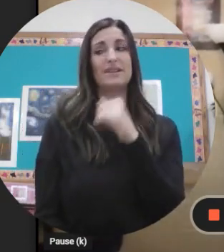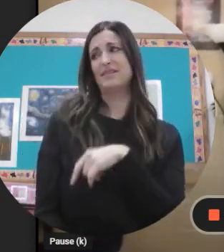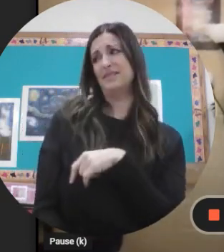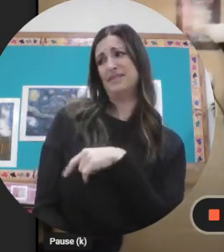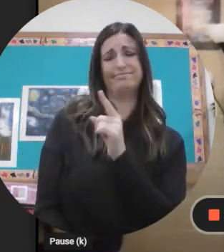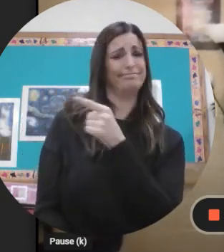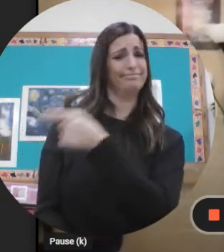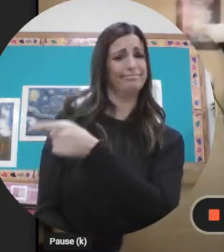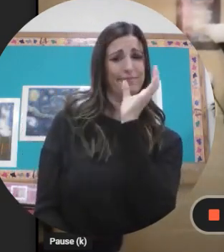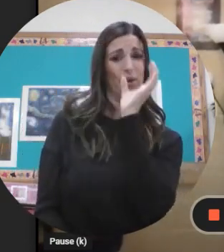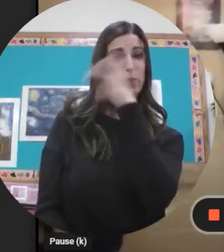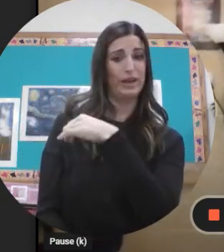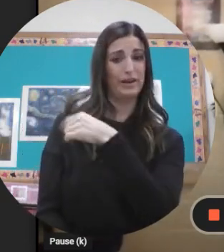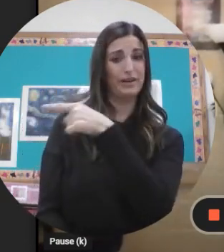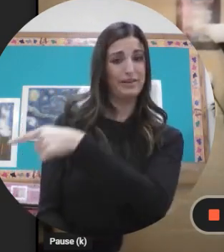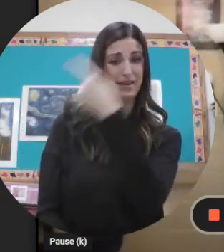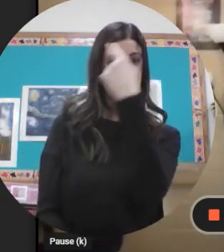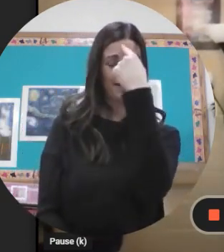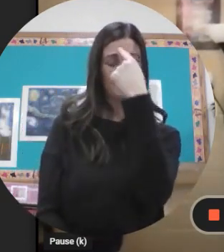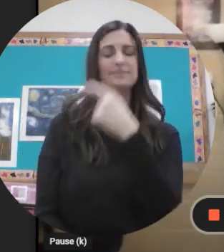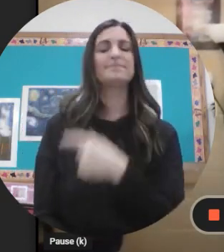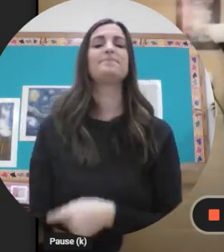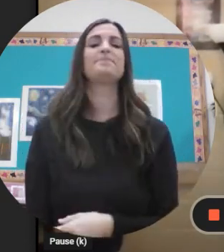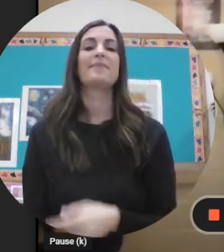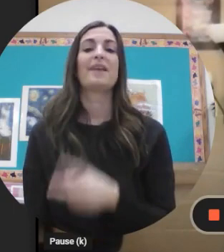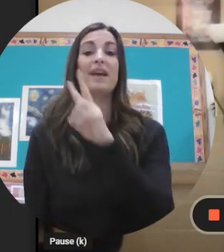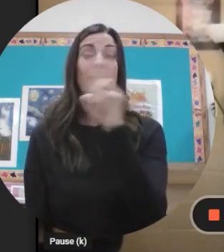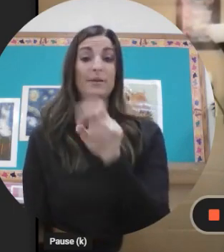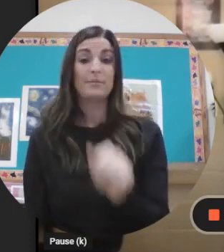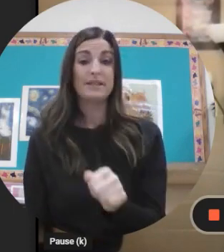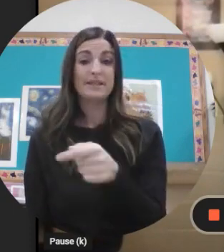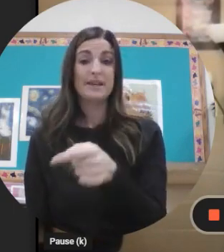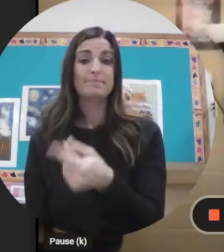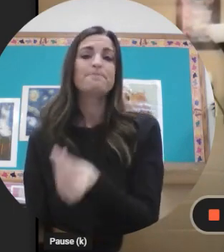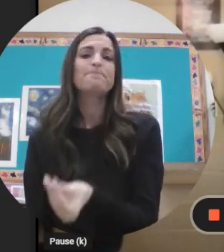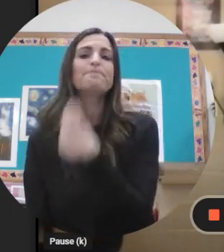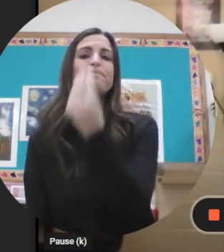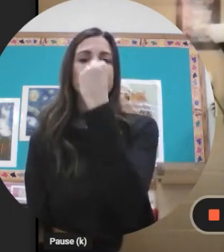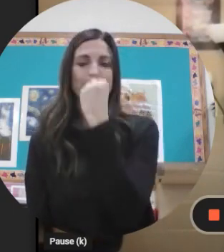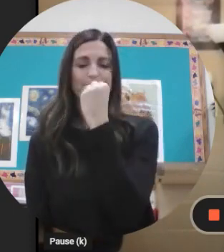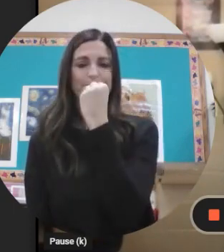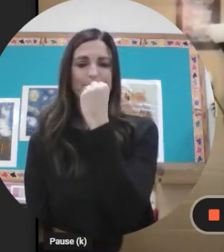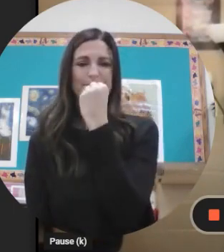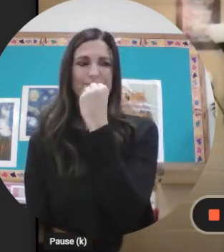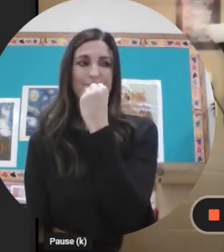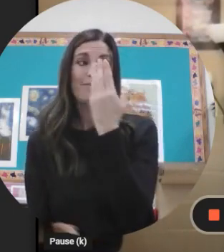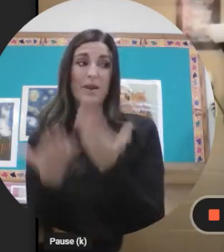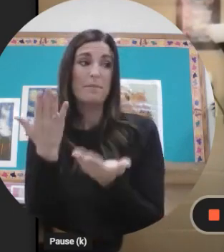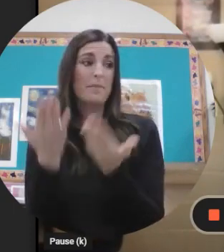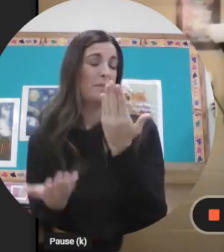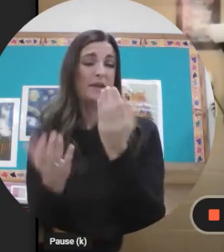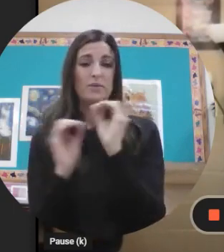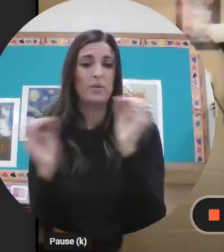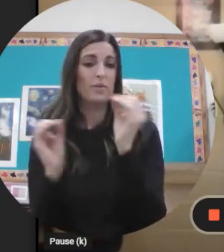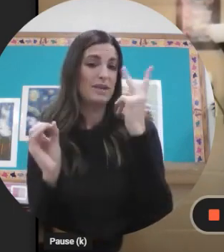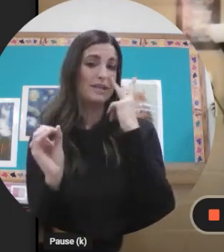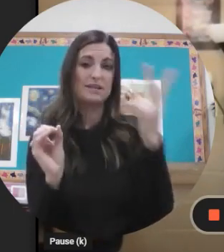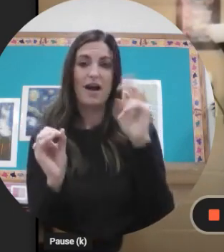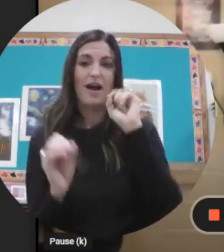weird. I took a bite of my pizza, hoping no one had noticed the apple. Maybe I could find it after lunch was